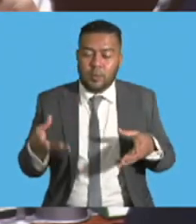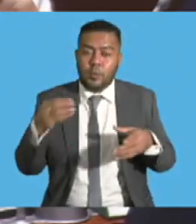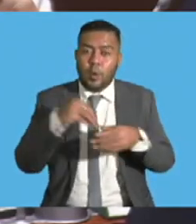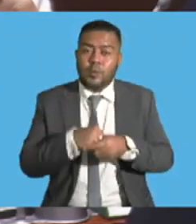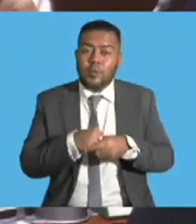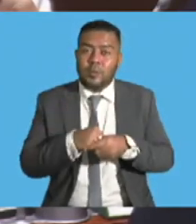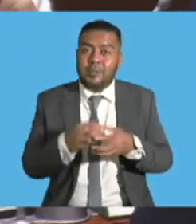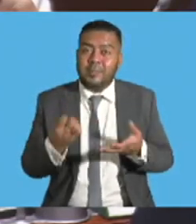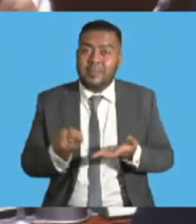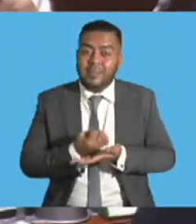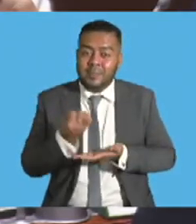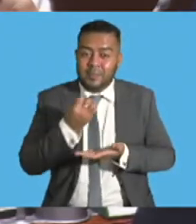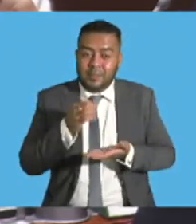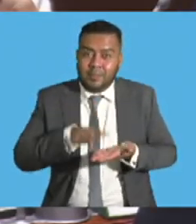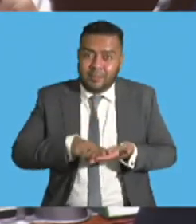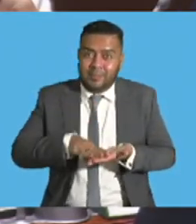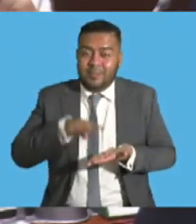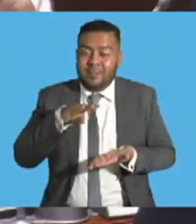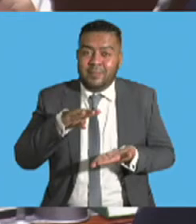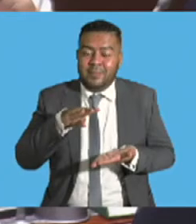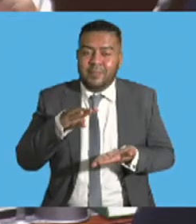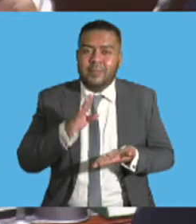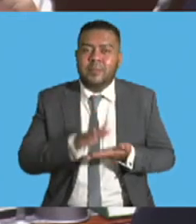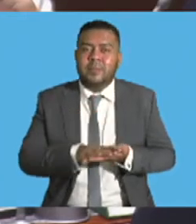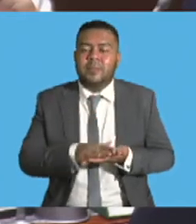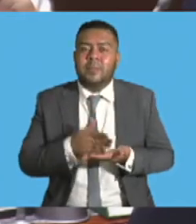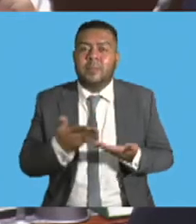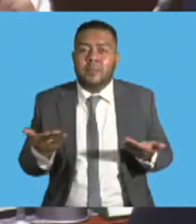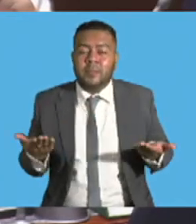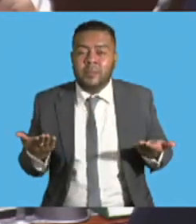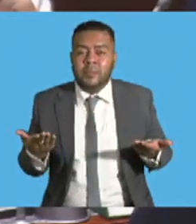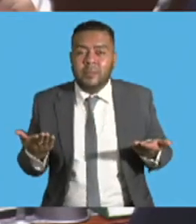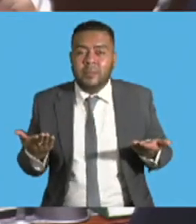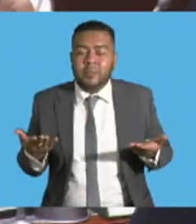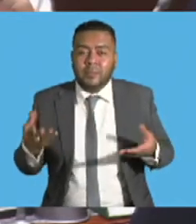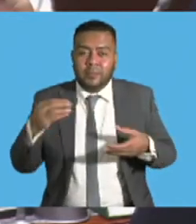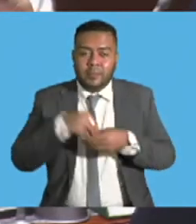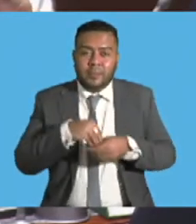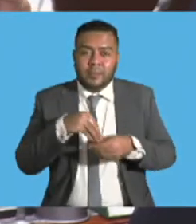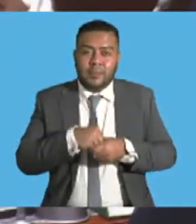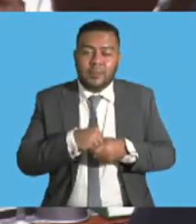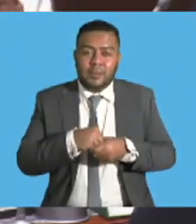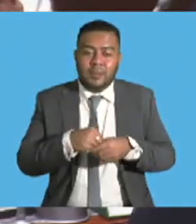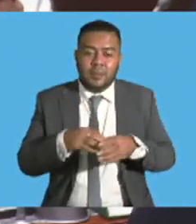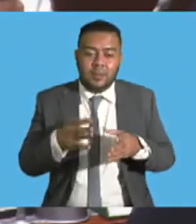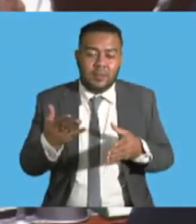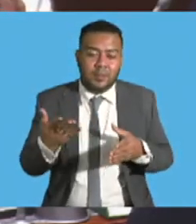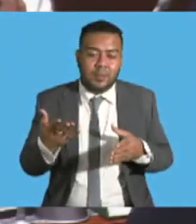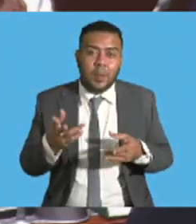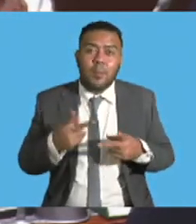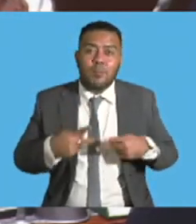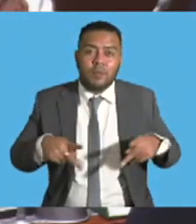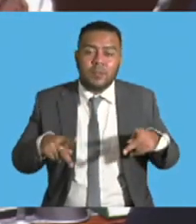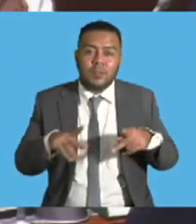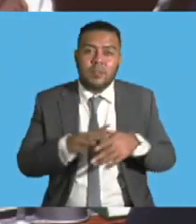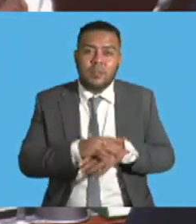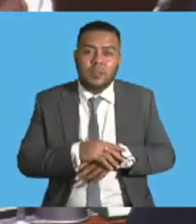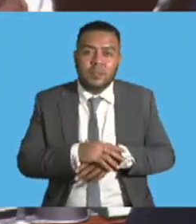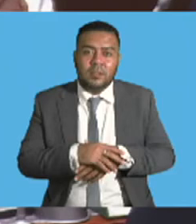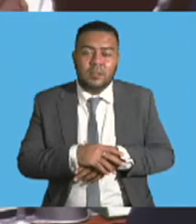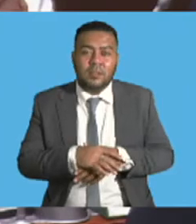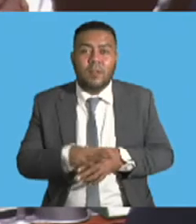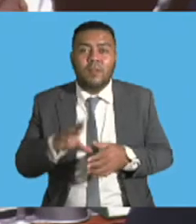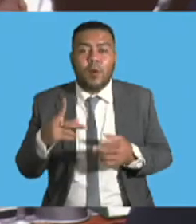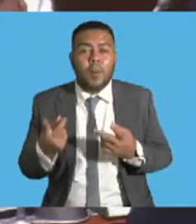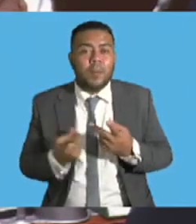socio-economic enhancement and development, including resource mapping within provinces. And the Council shall, of course, perform